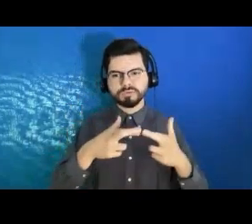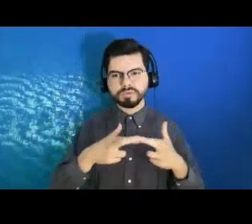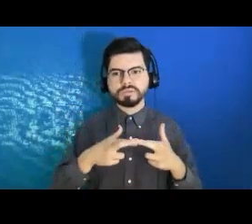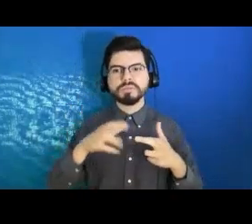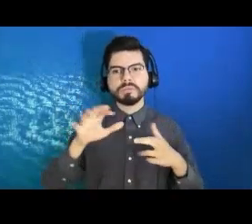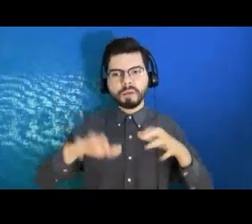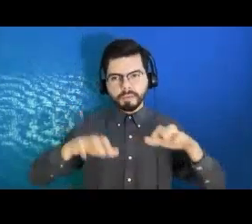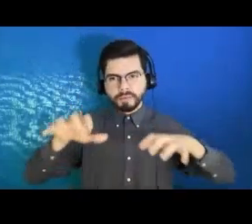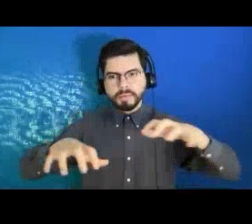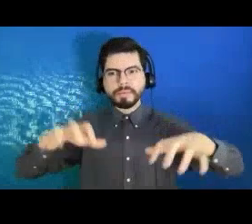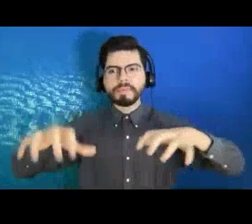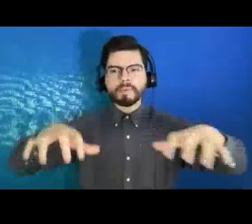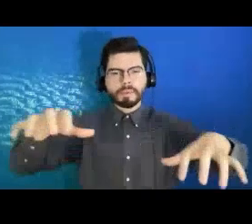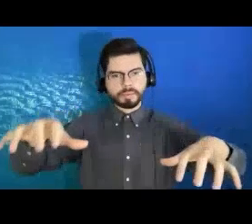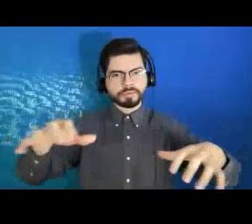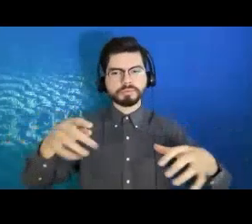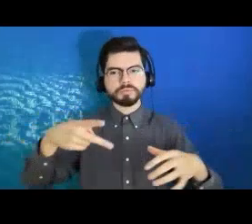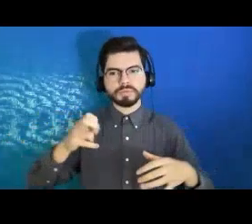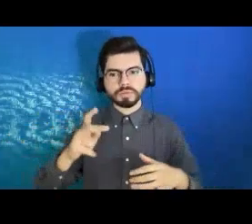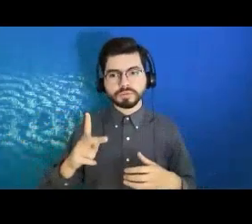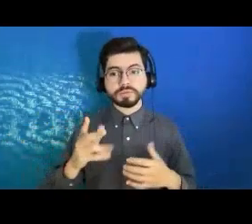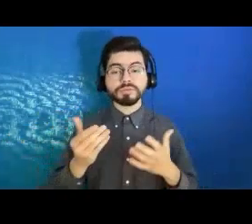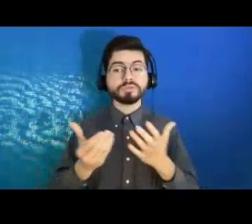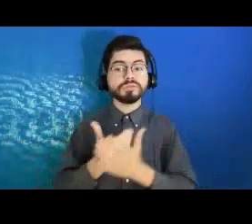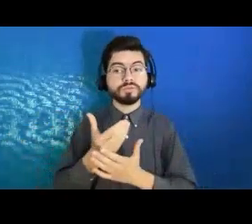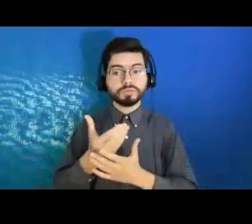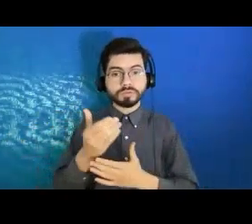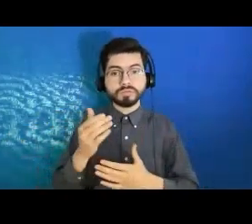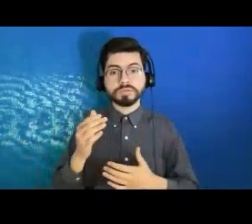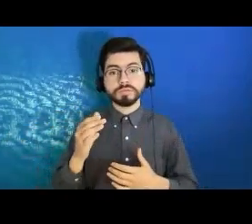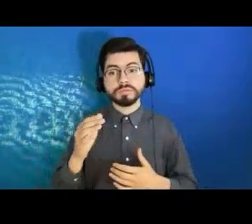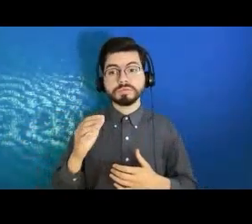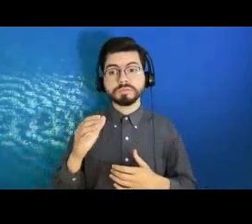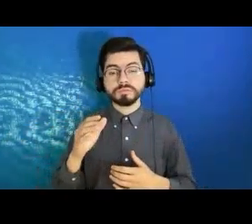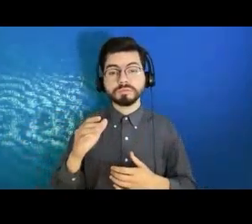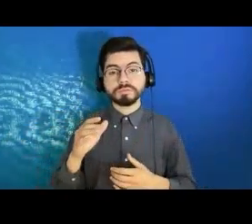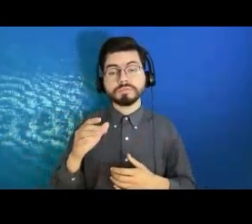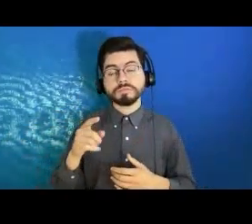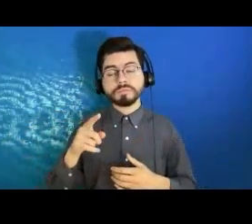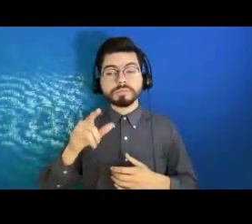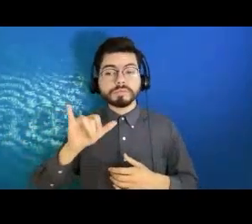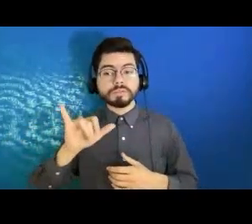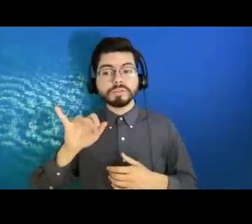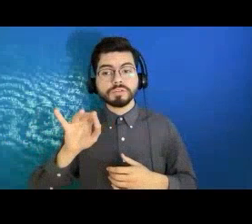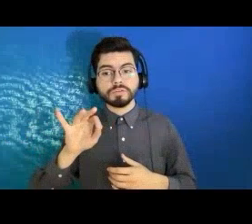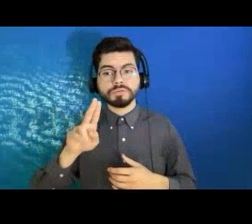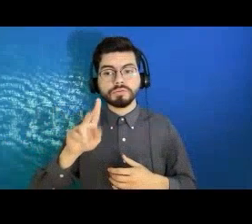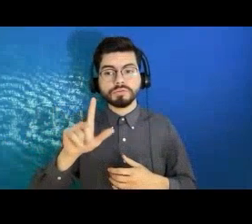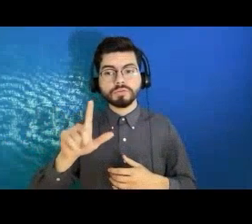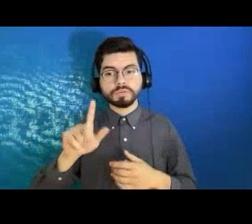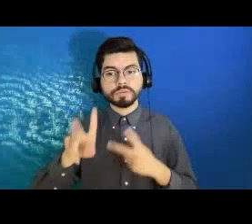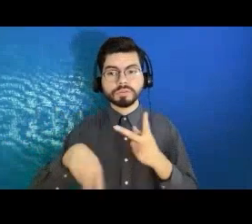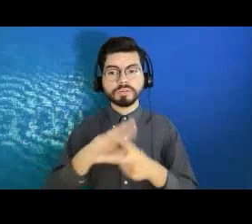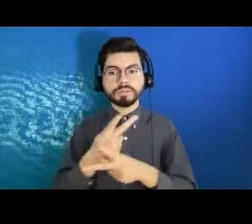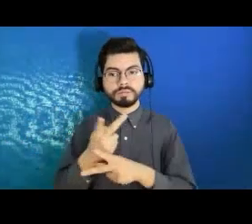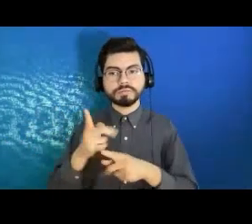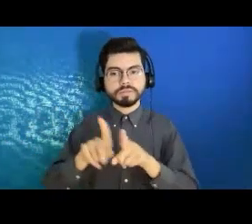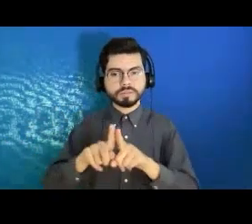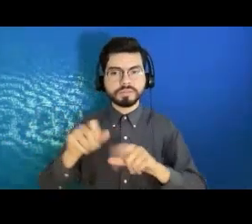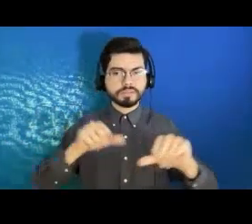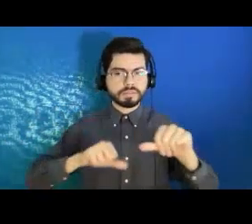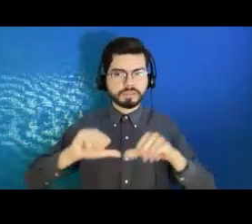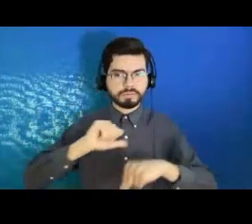park. So new fires in that fuel type is something we're keenly interested in as a science-based fire